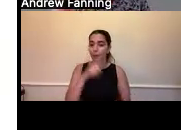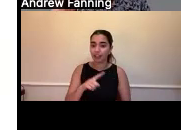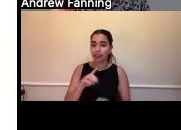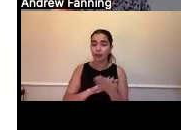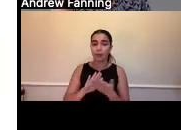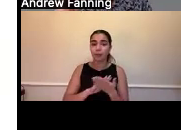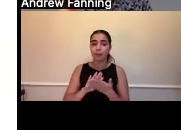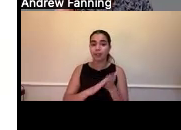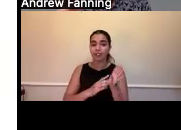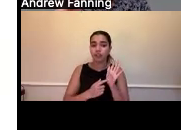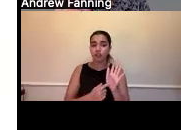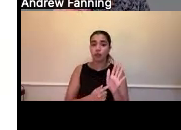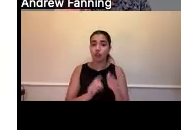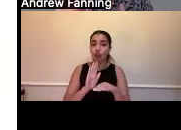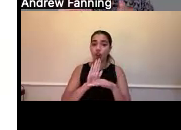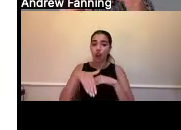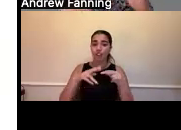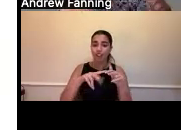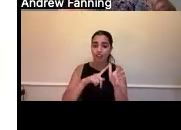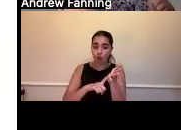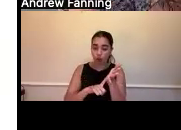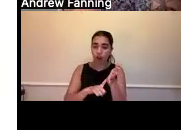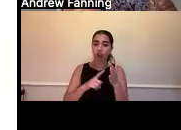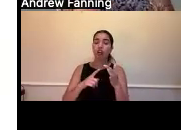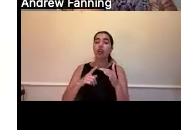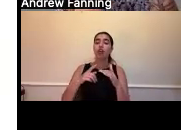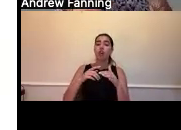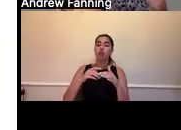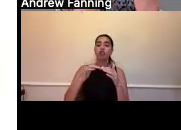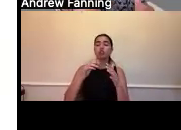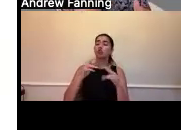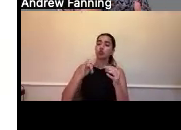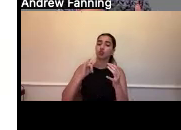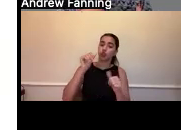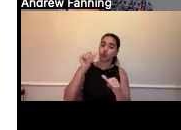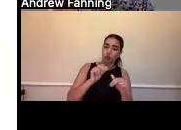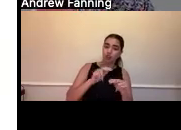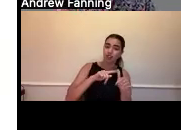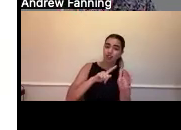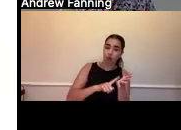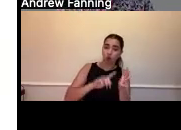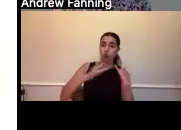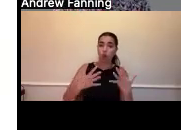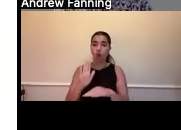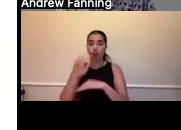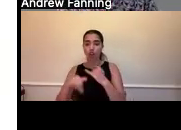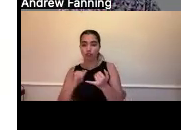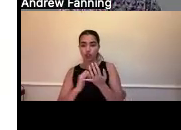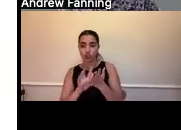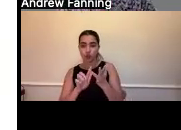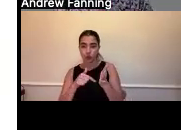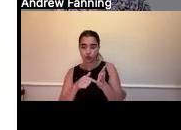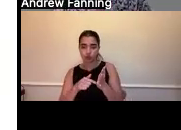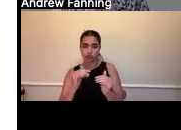overshoot, and the dark red bars show an increase in shortfall or overshoot. And the gray bar there shows missing